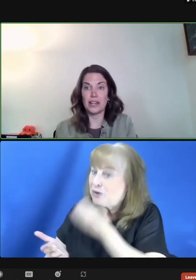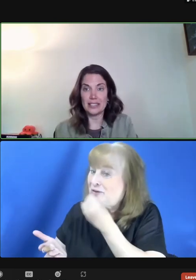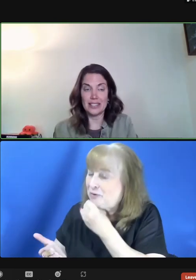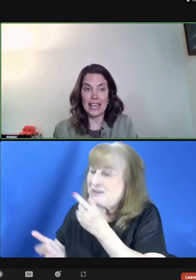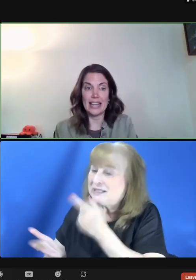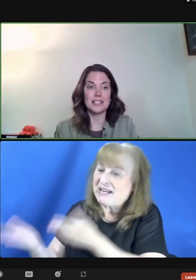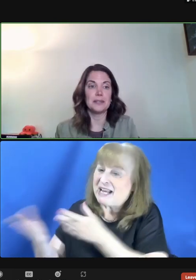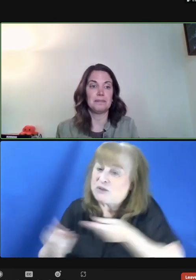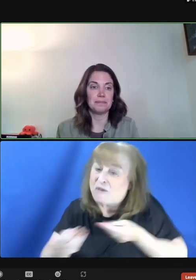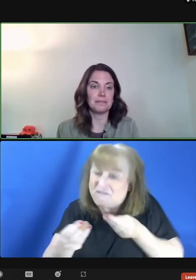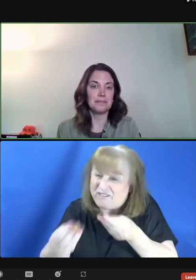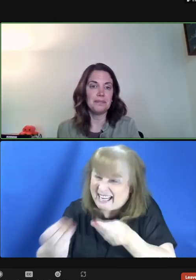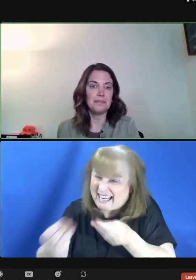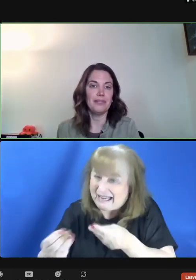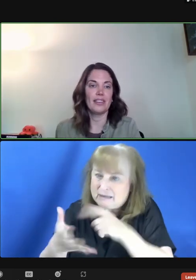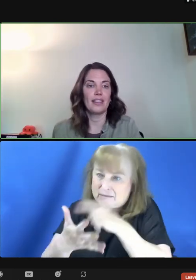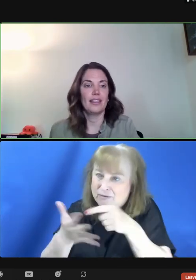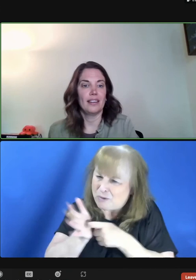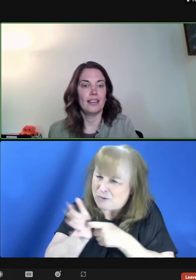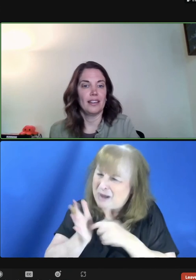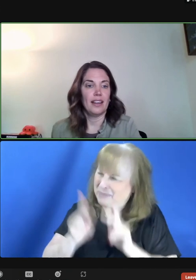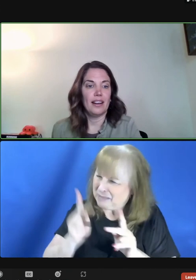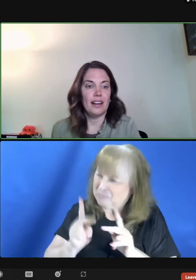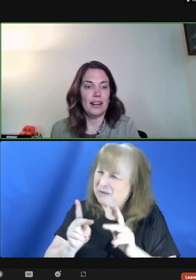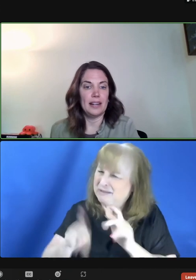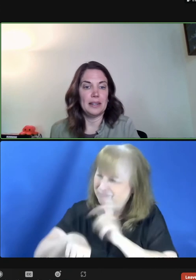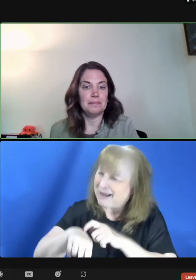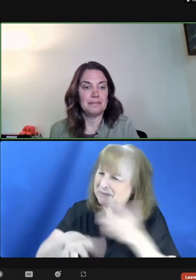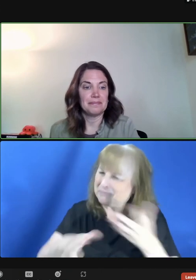and there's a whole process in the end.